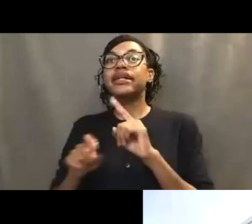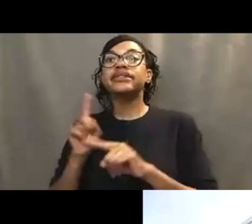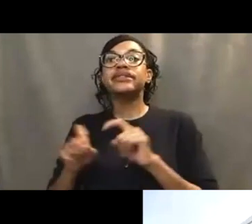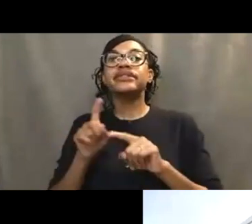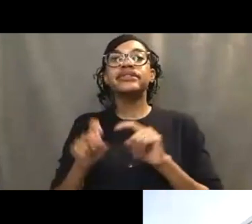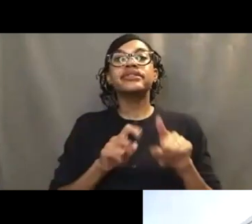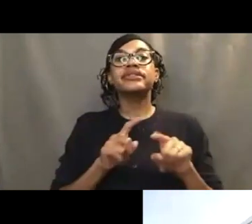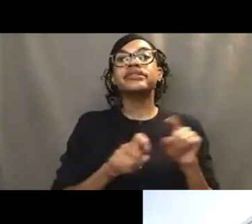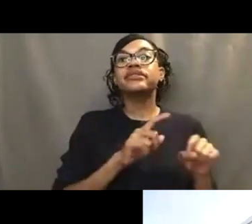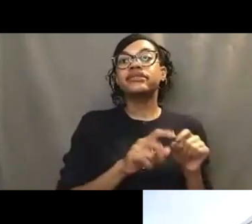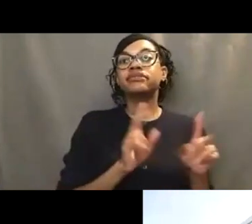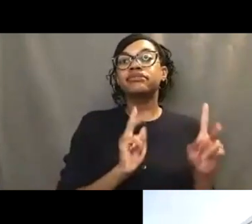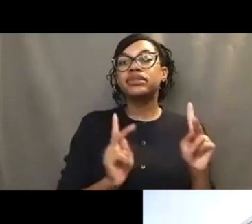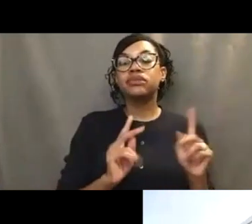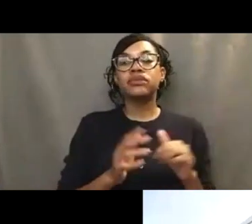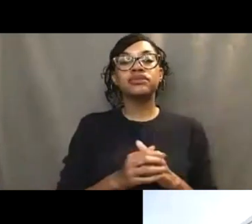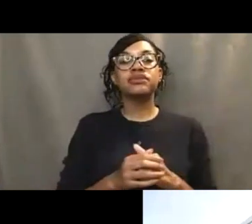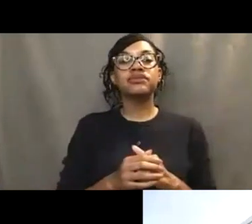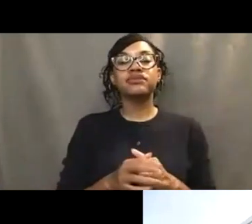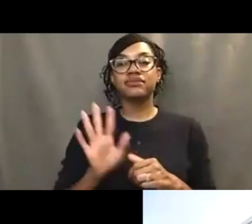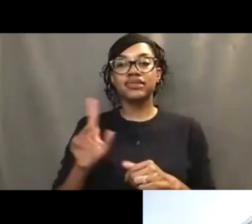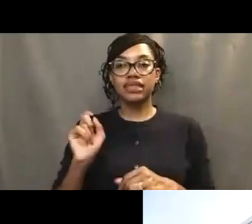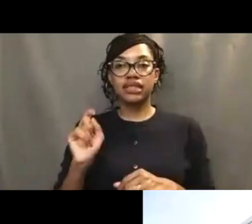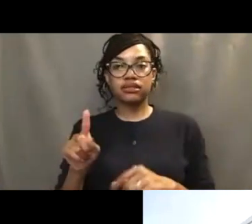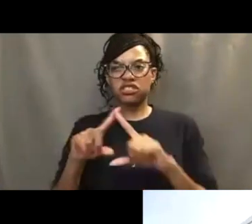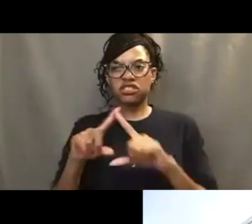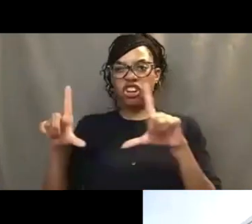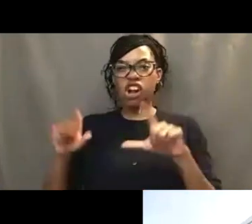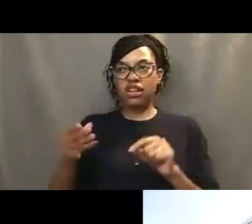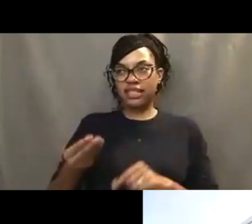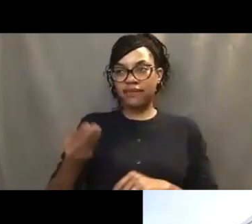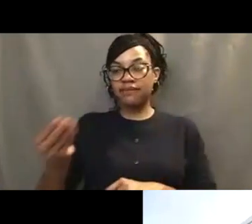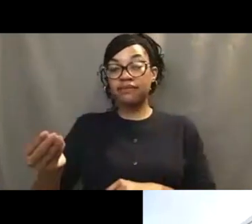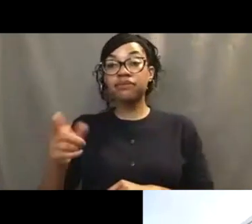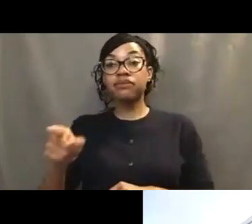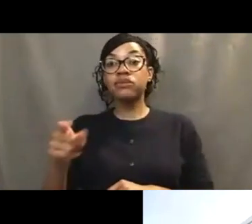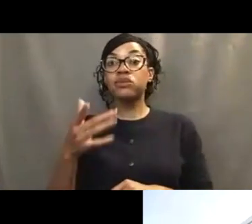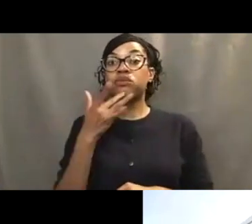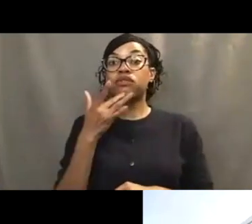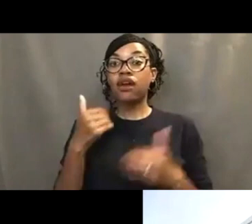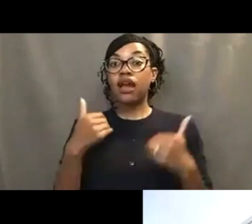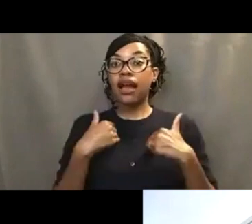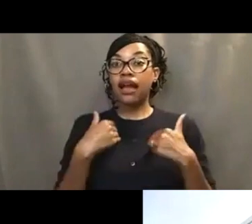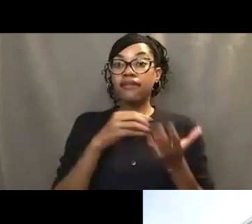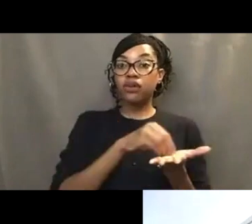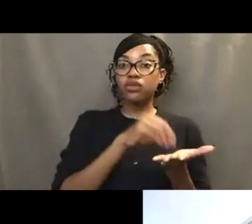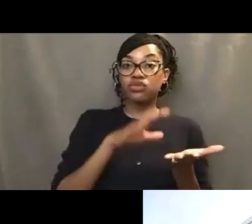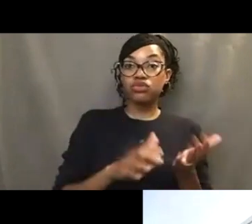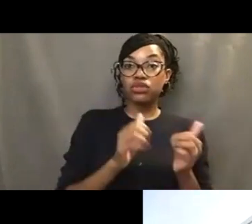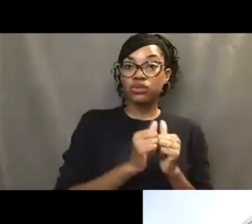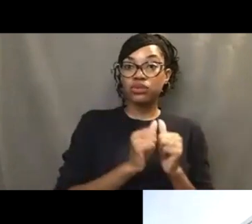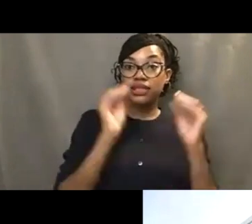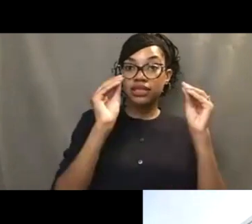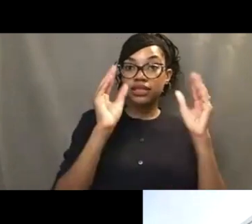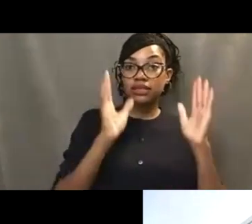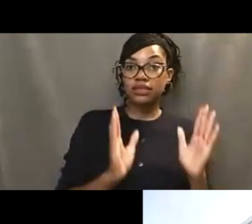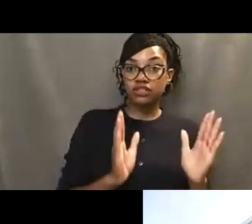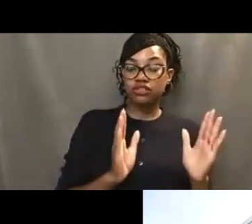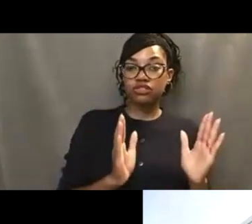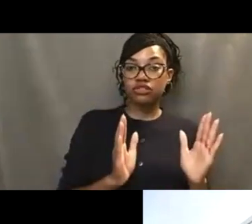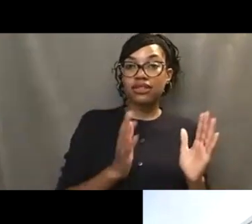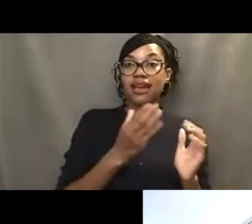would you rather have students with teachers and the supplies they